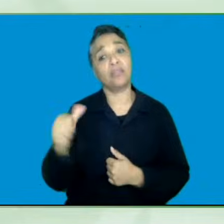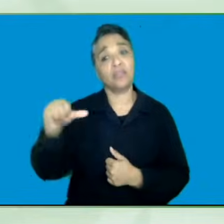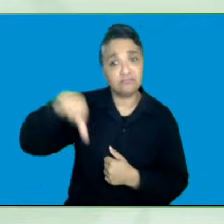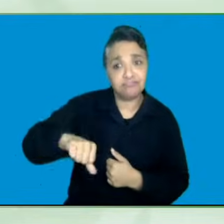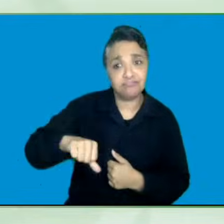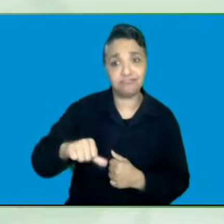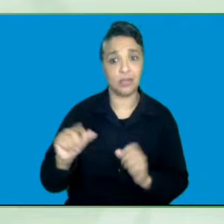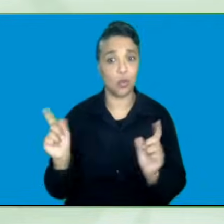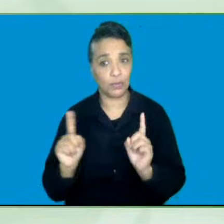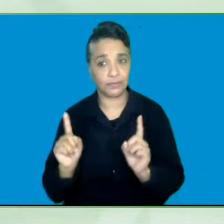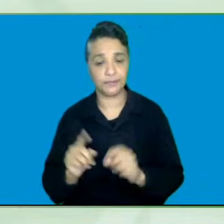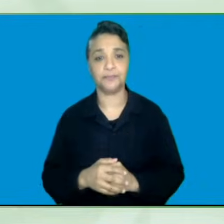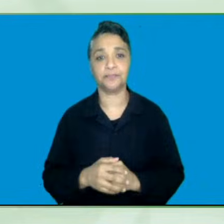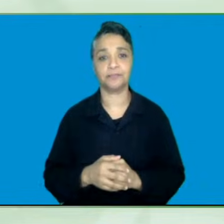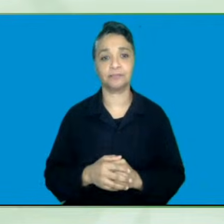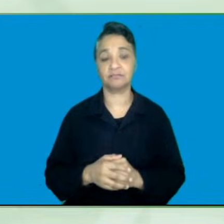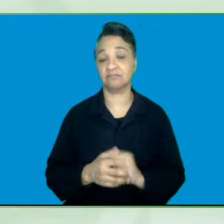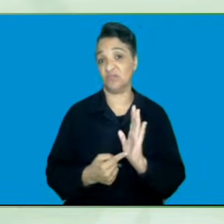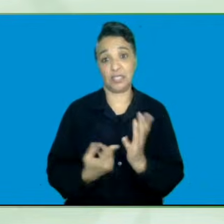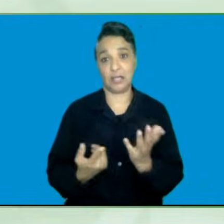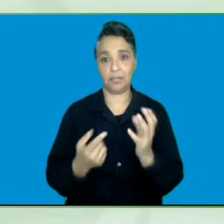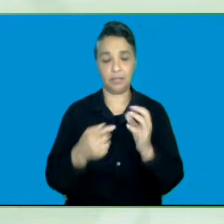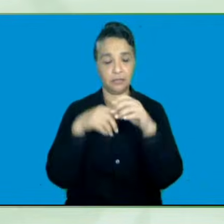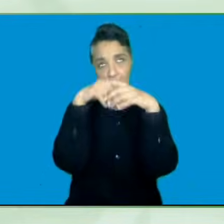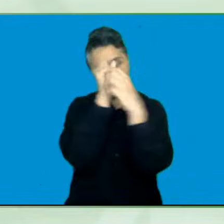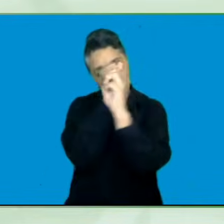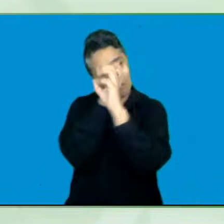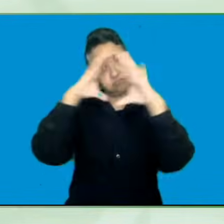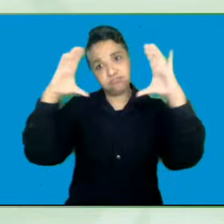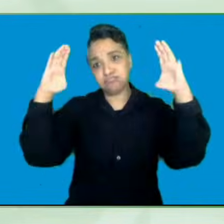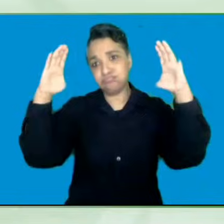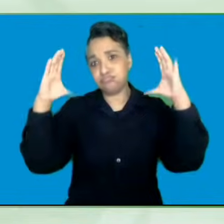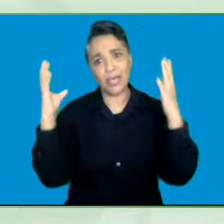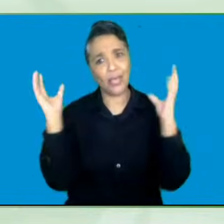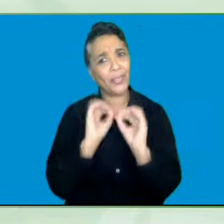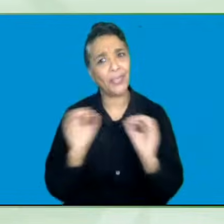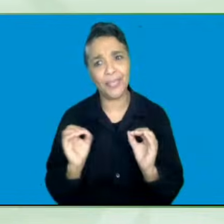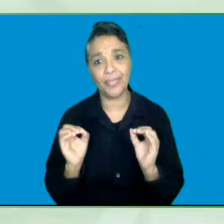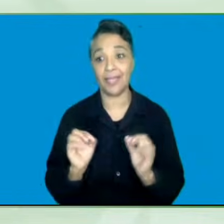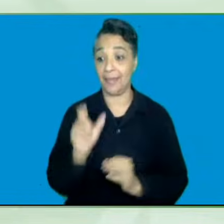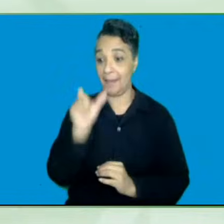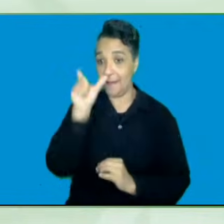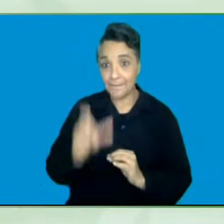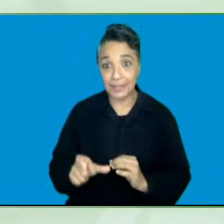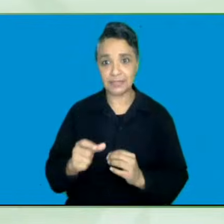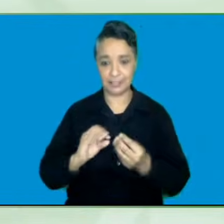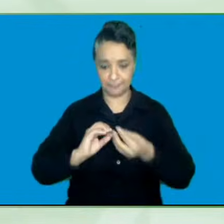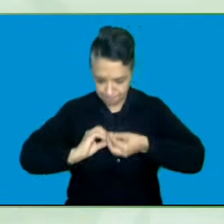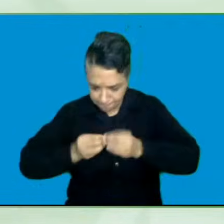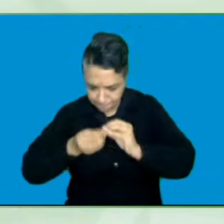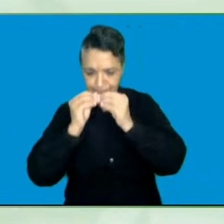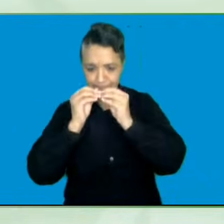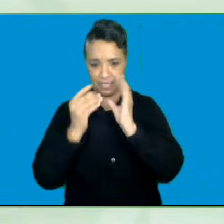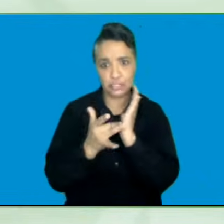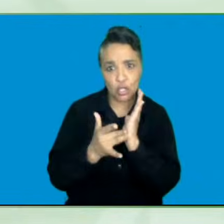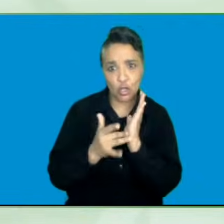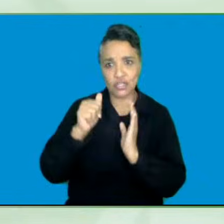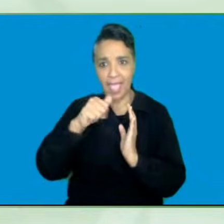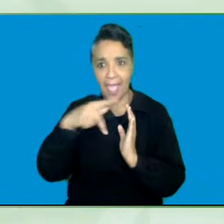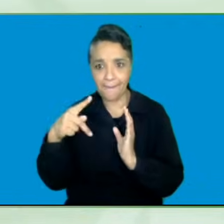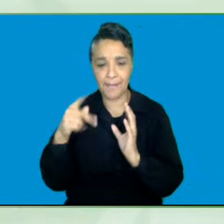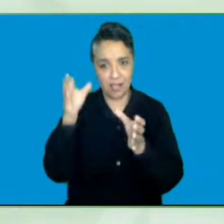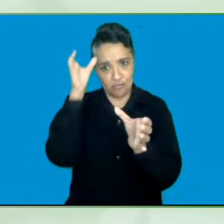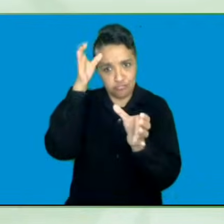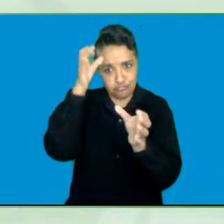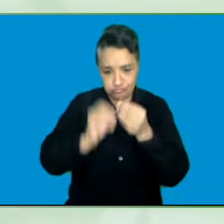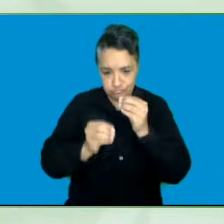lack of imagination, that the people developing these technologies, potentially also the